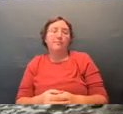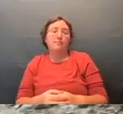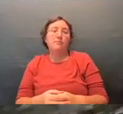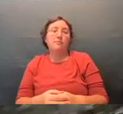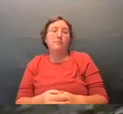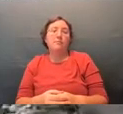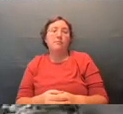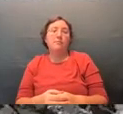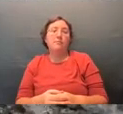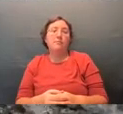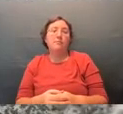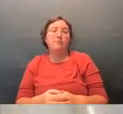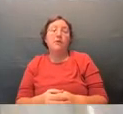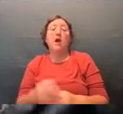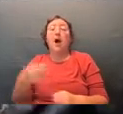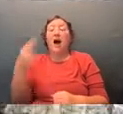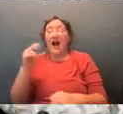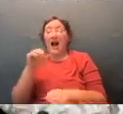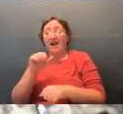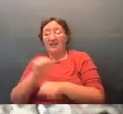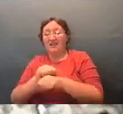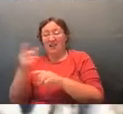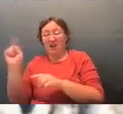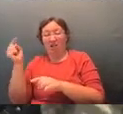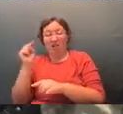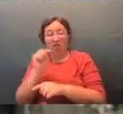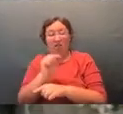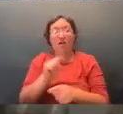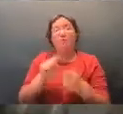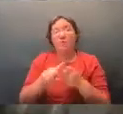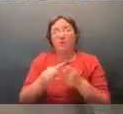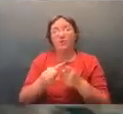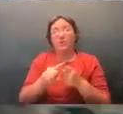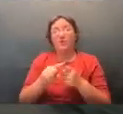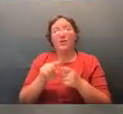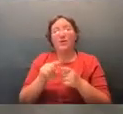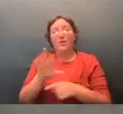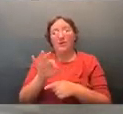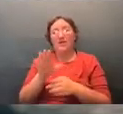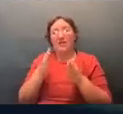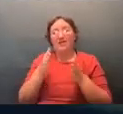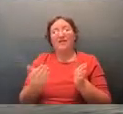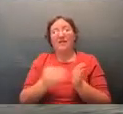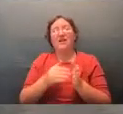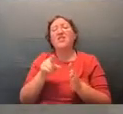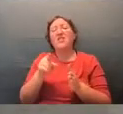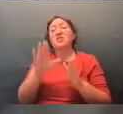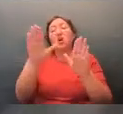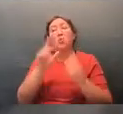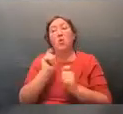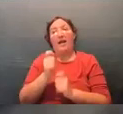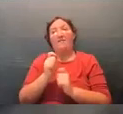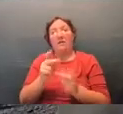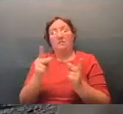way from the high Sierras, we're going to pop back down to the 395 to a wonderful fishing location that